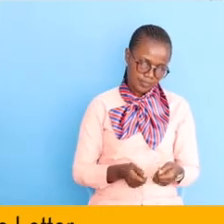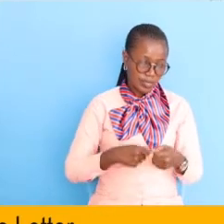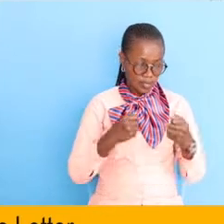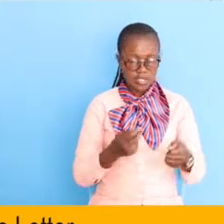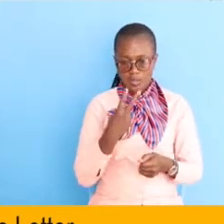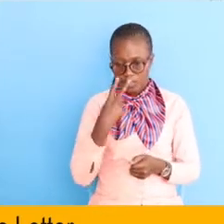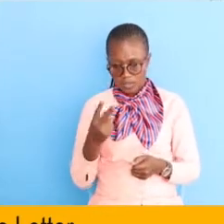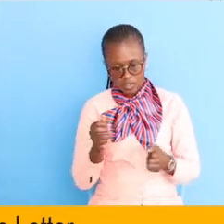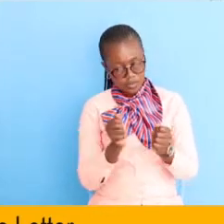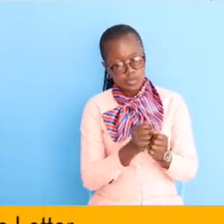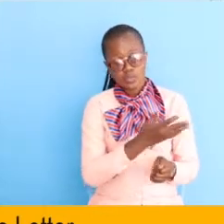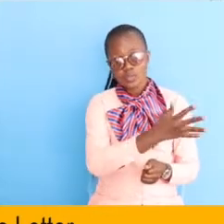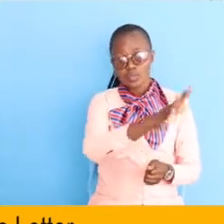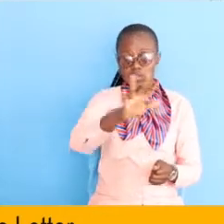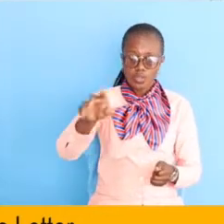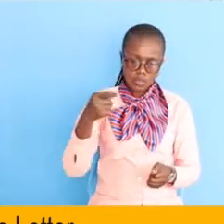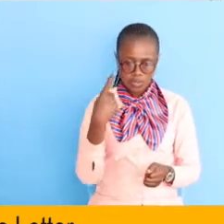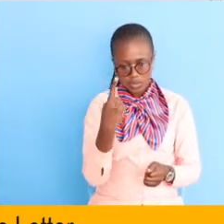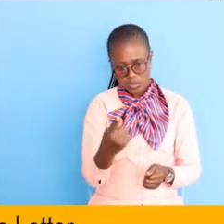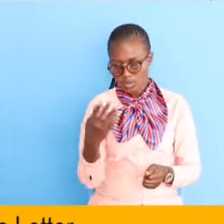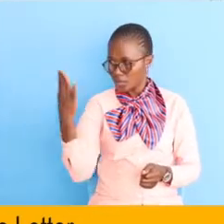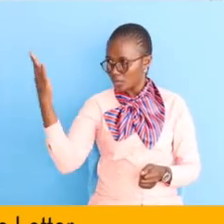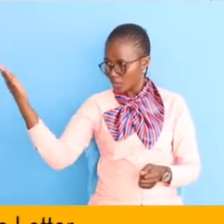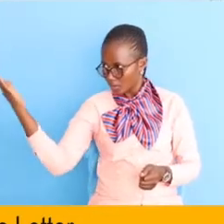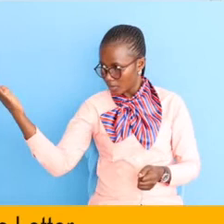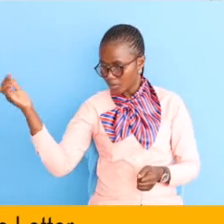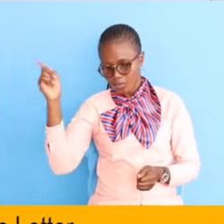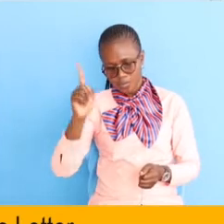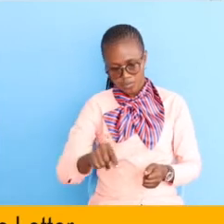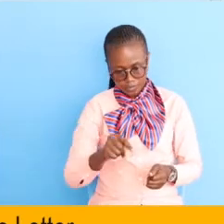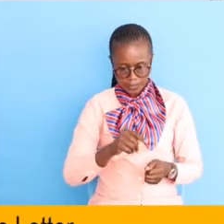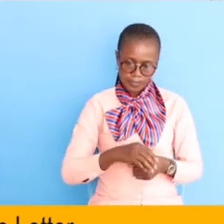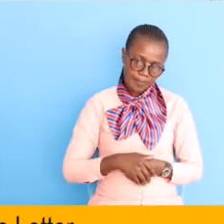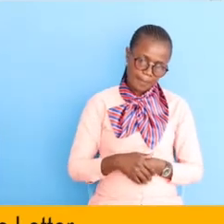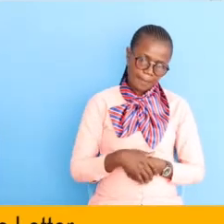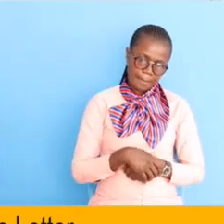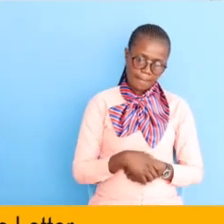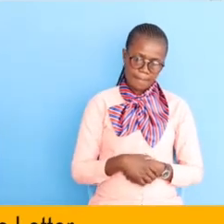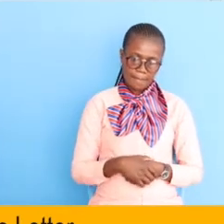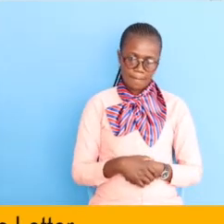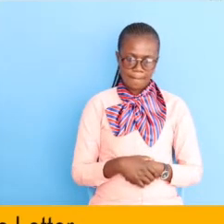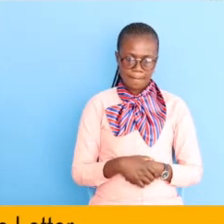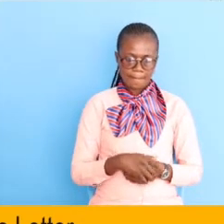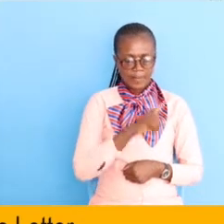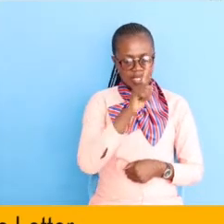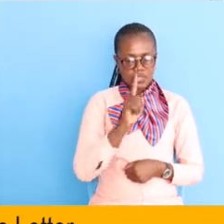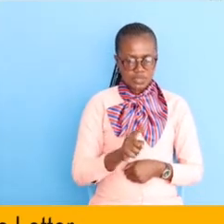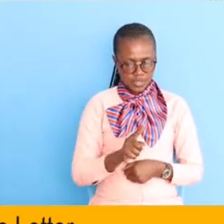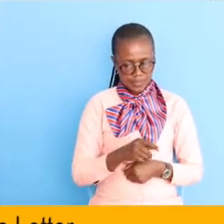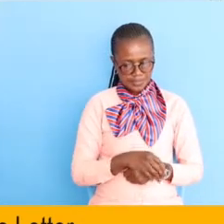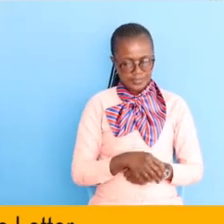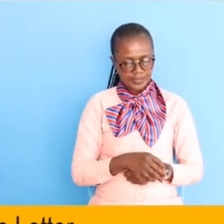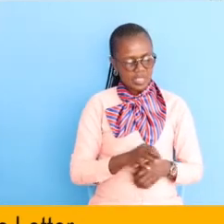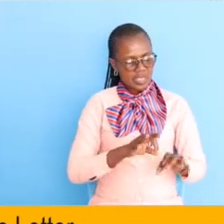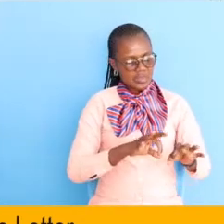all these elements are contained in the letter itself. So the question here is, how can